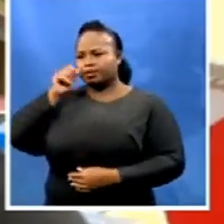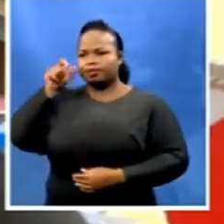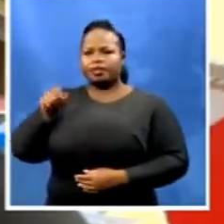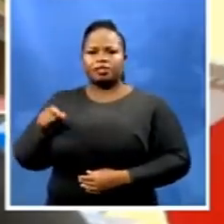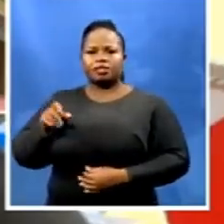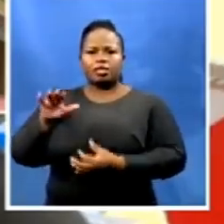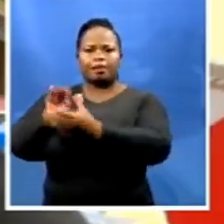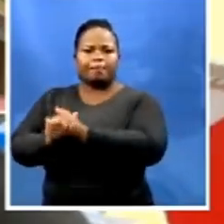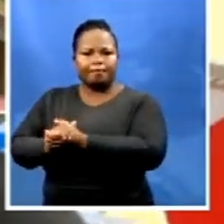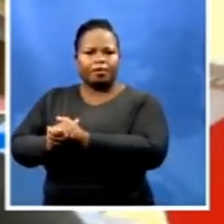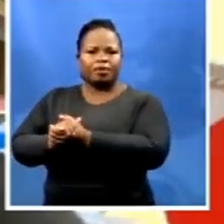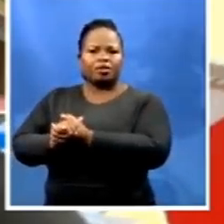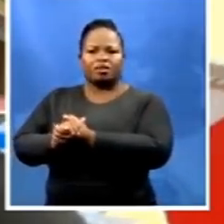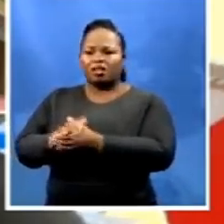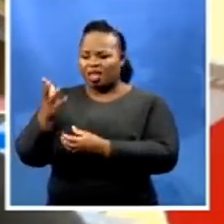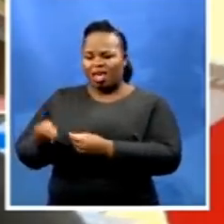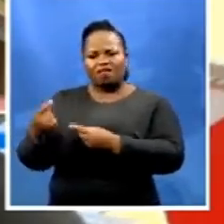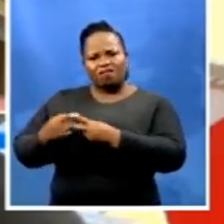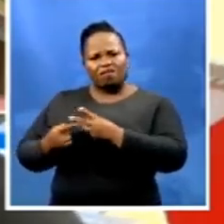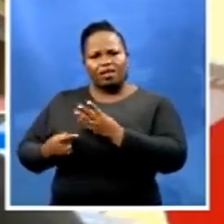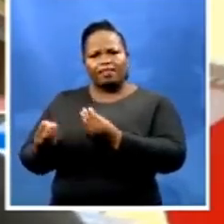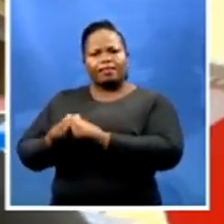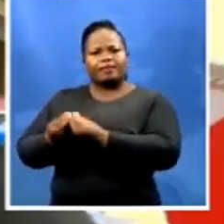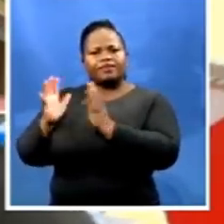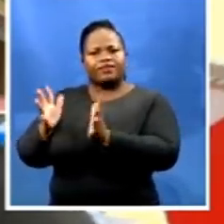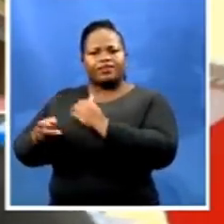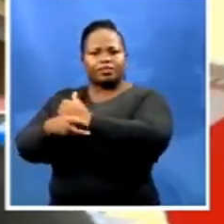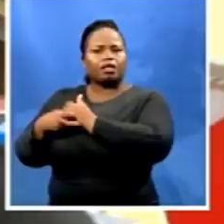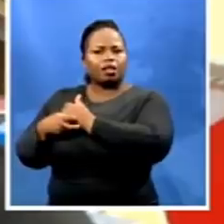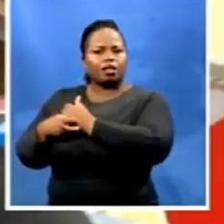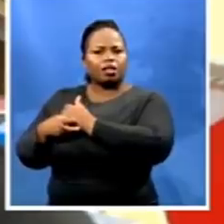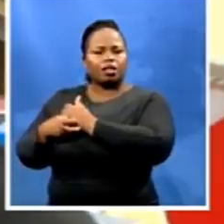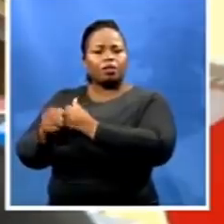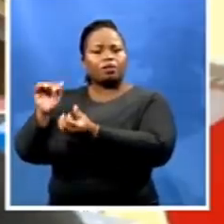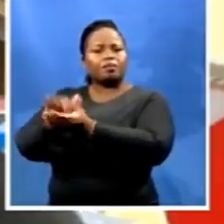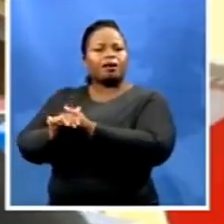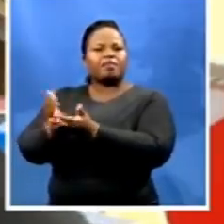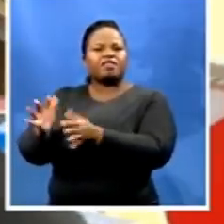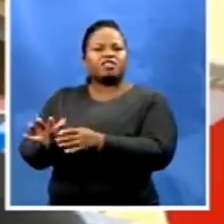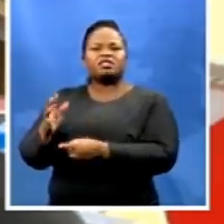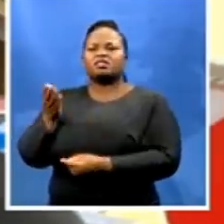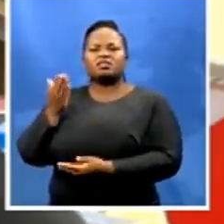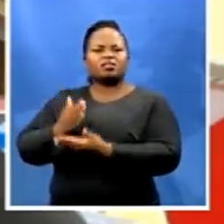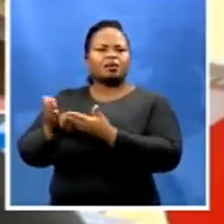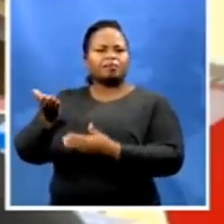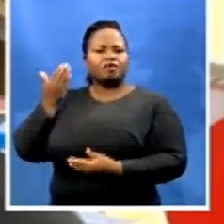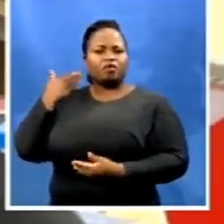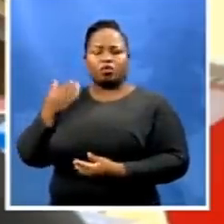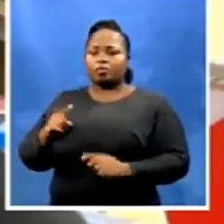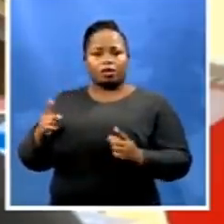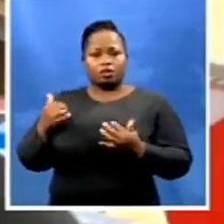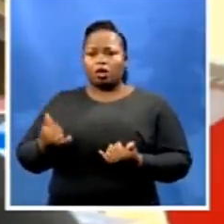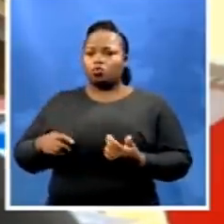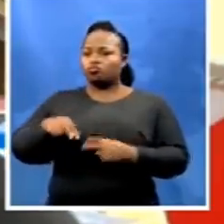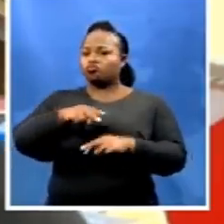of the equipment that were stolen from our schools. And they are currently roaming around the street after getting bail, and there is